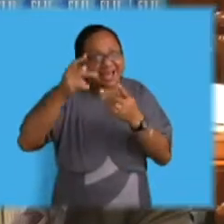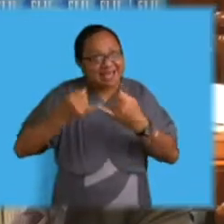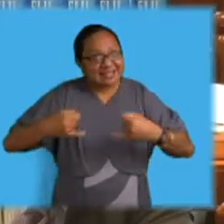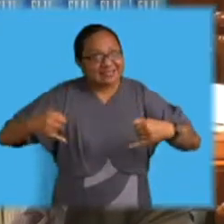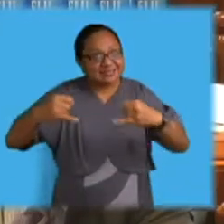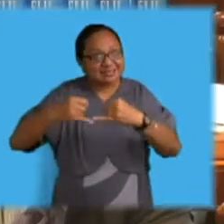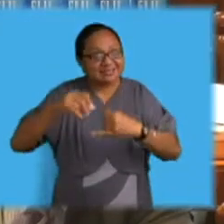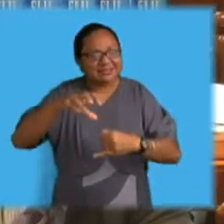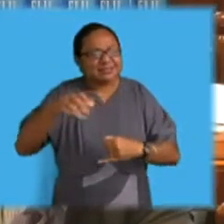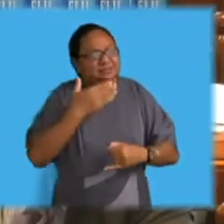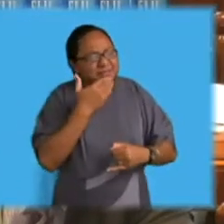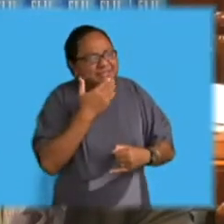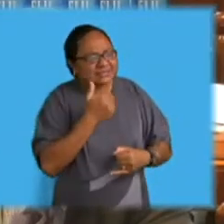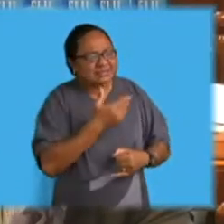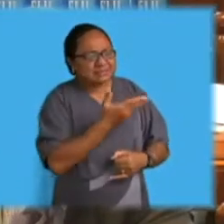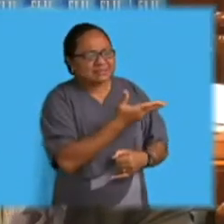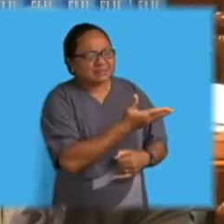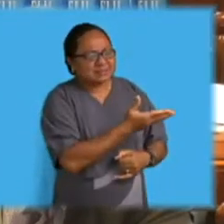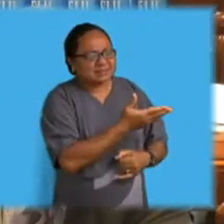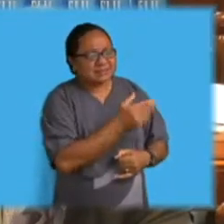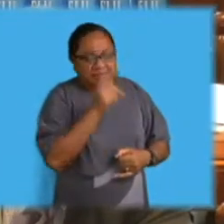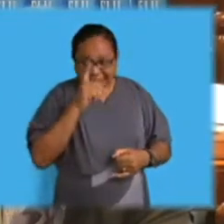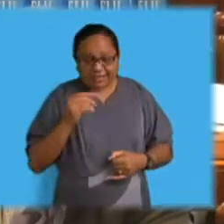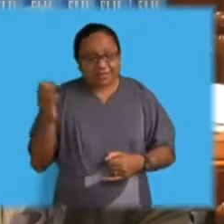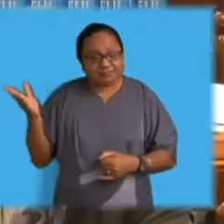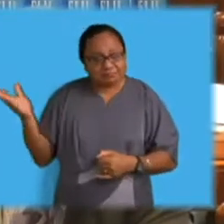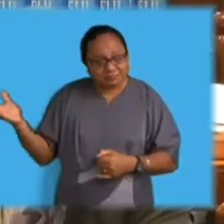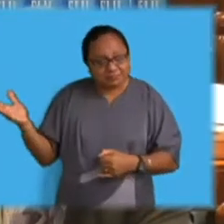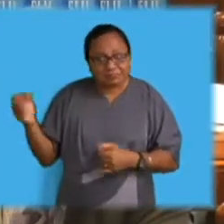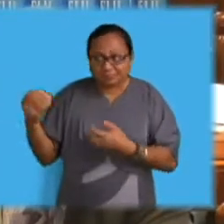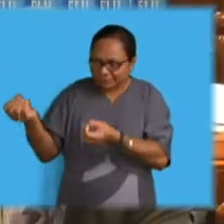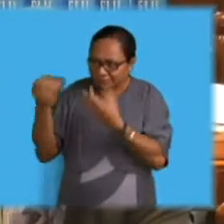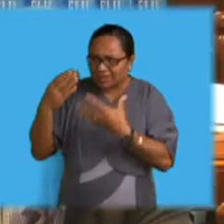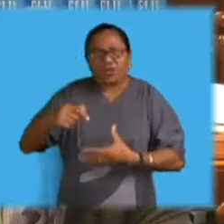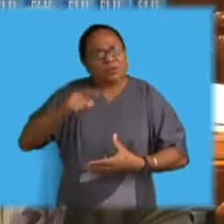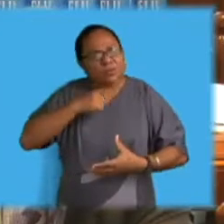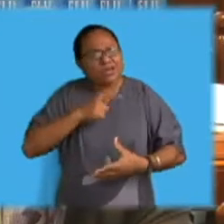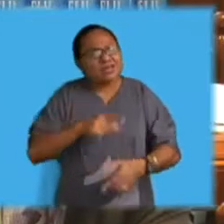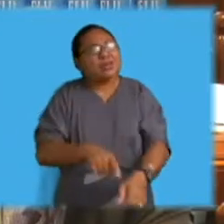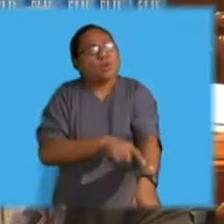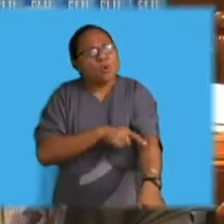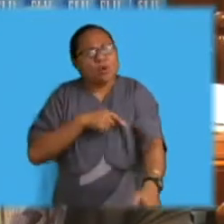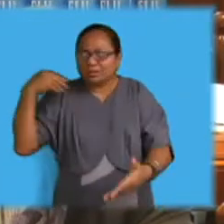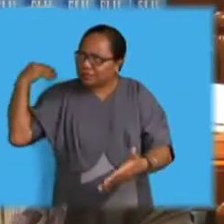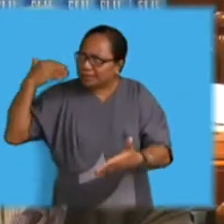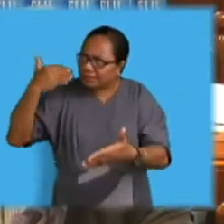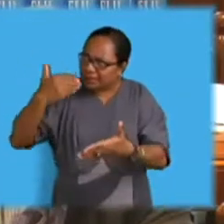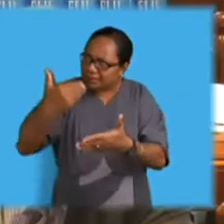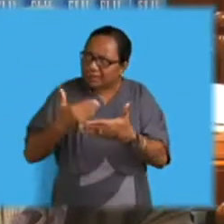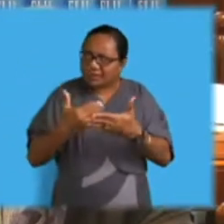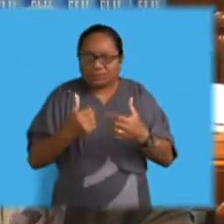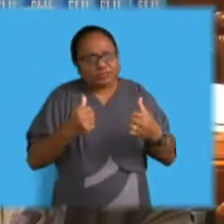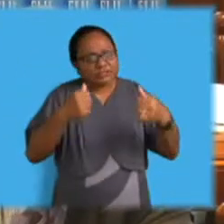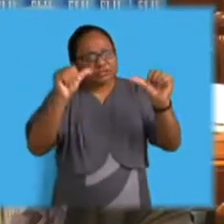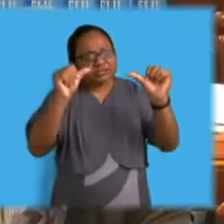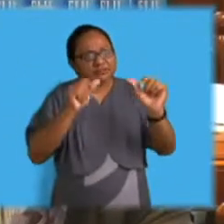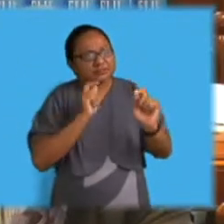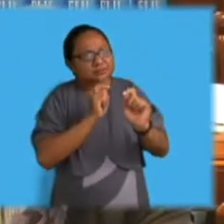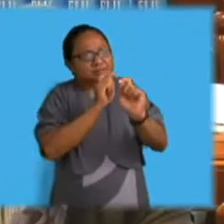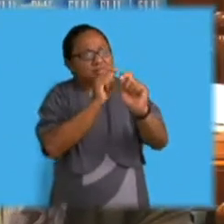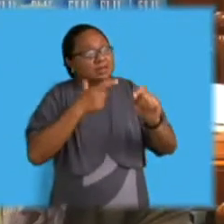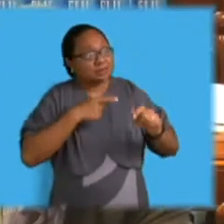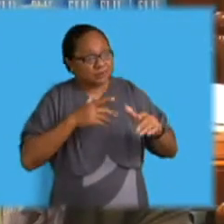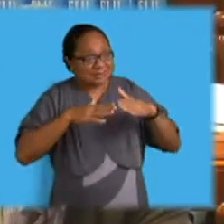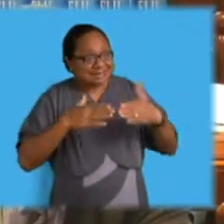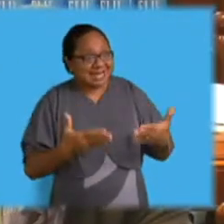advise us why did it take so long to complete this project? Especially now that other schools that have